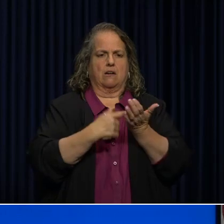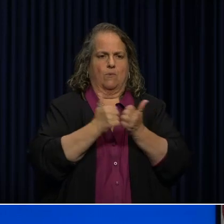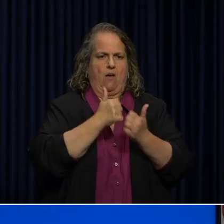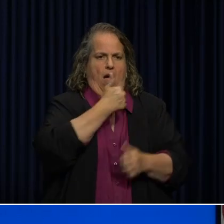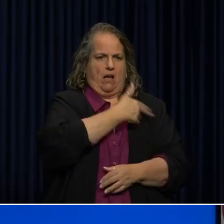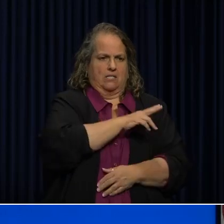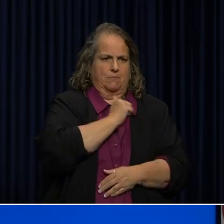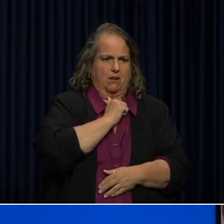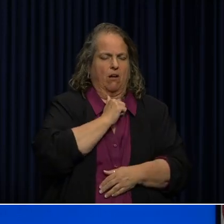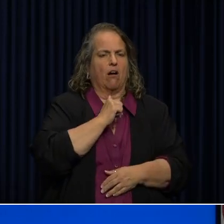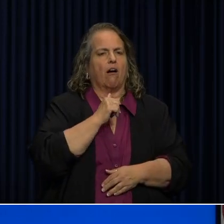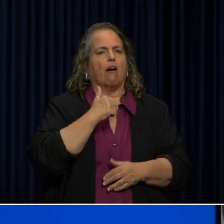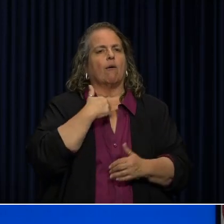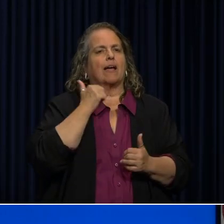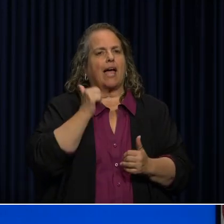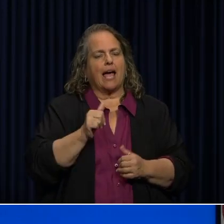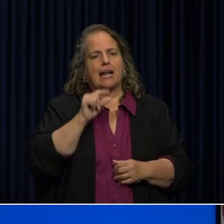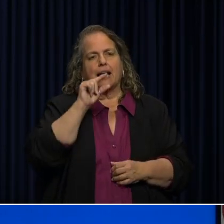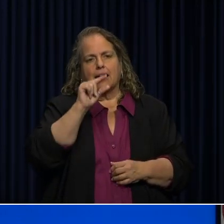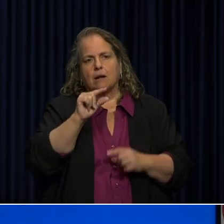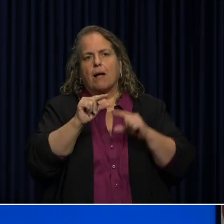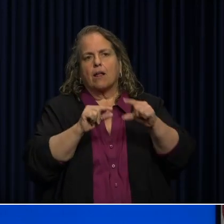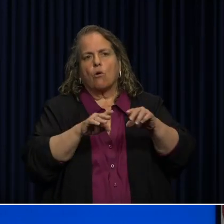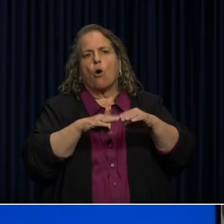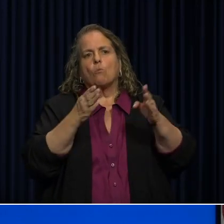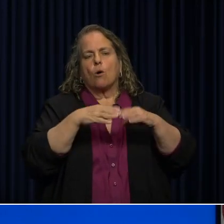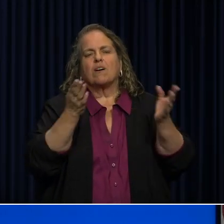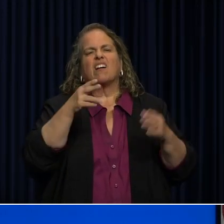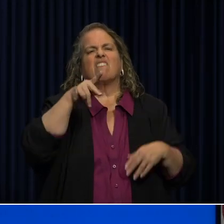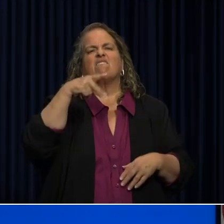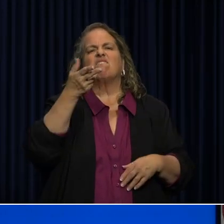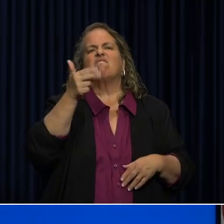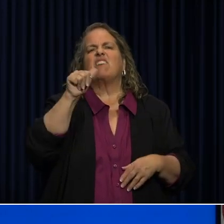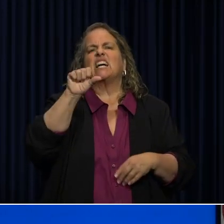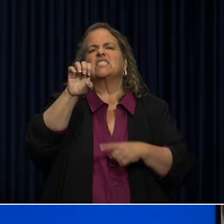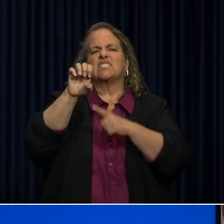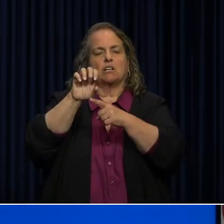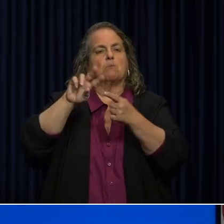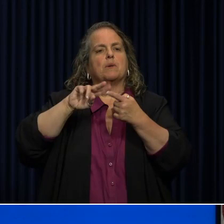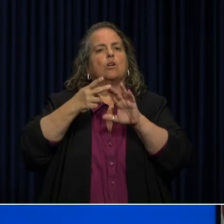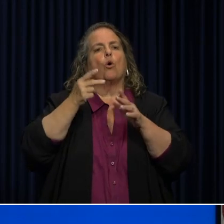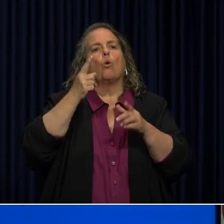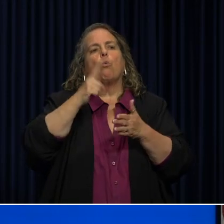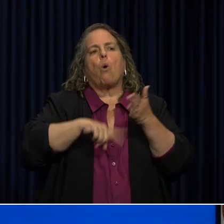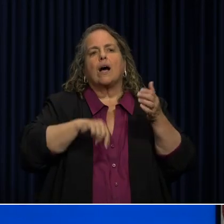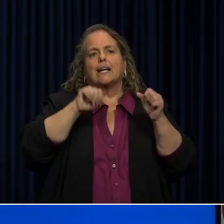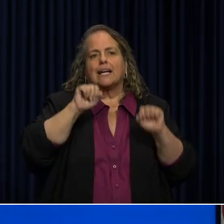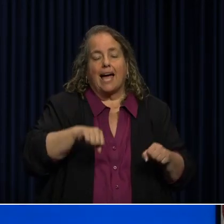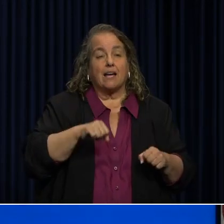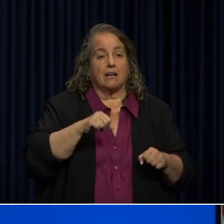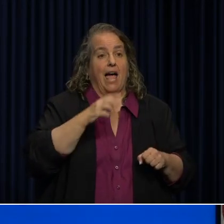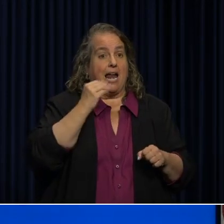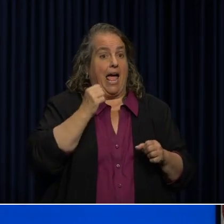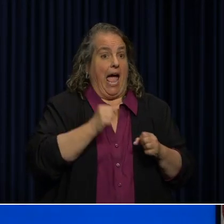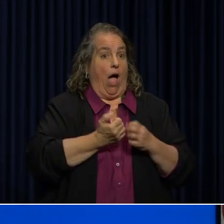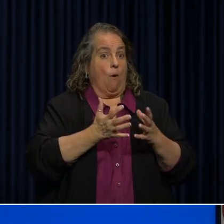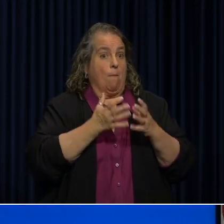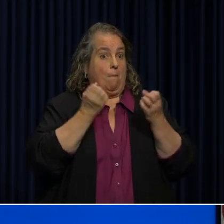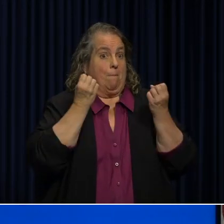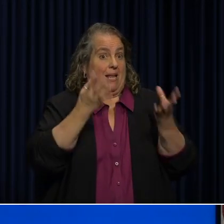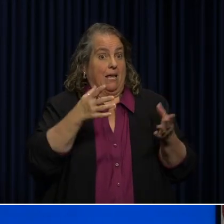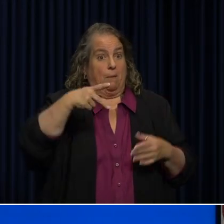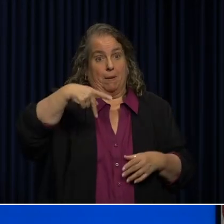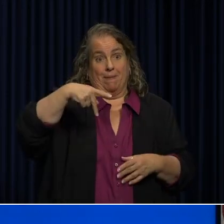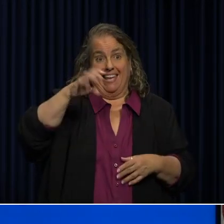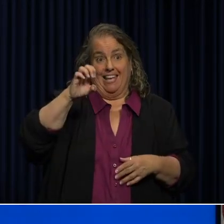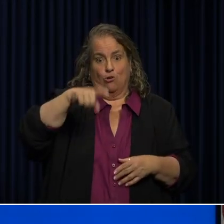announcement about the very first phase of that. And we're talking to them directly about the amount of PPE needed, and there even being a difference